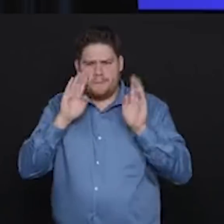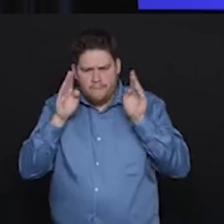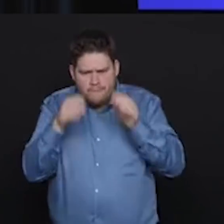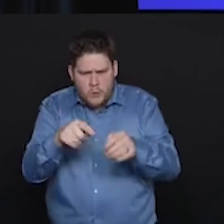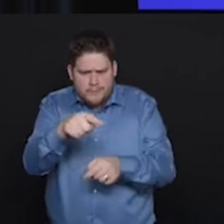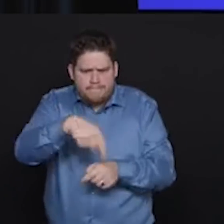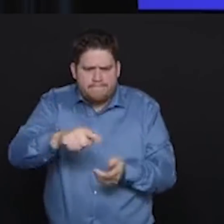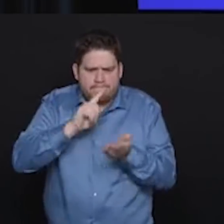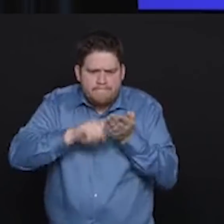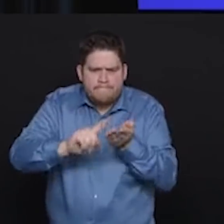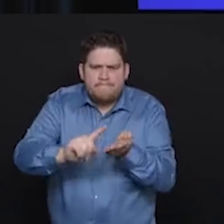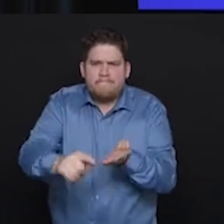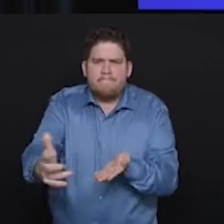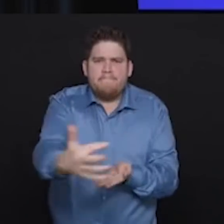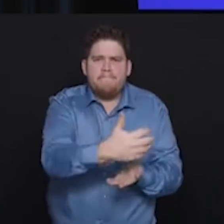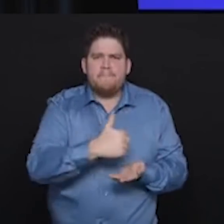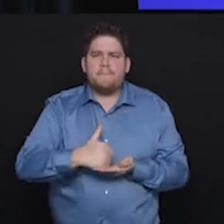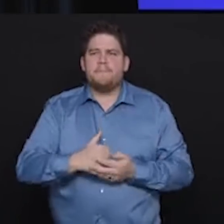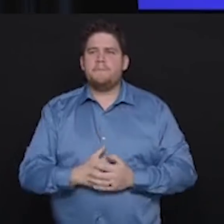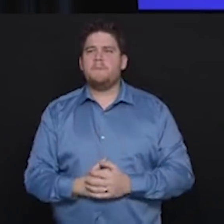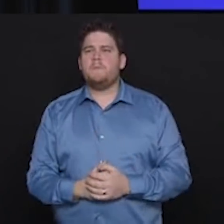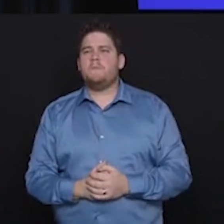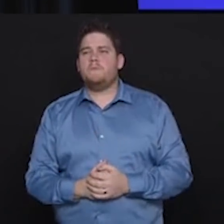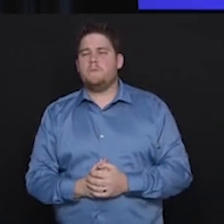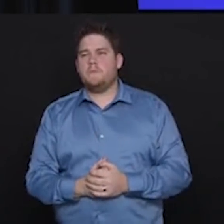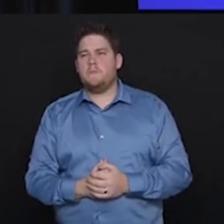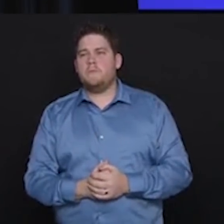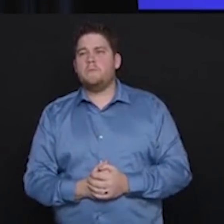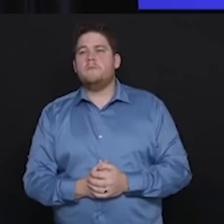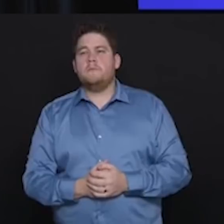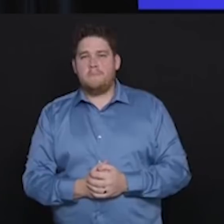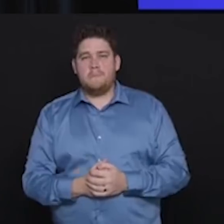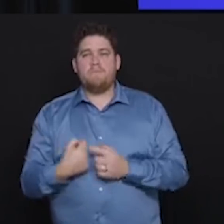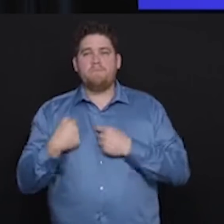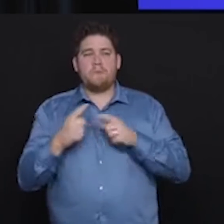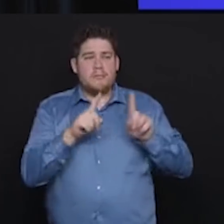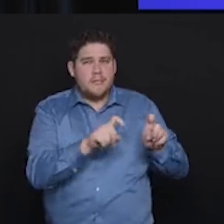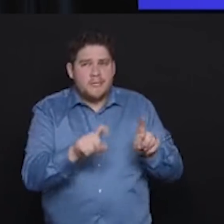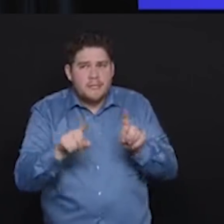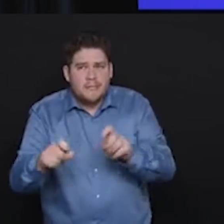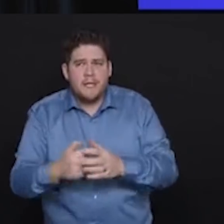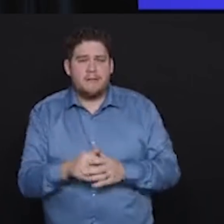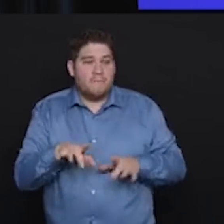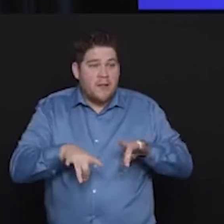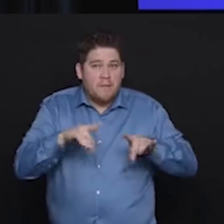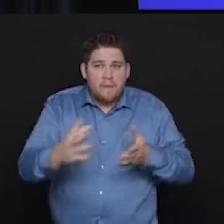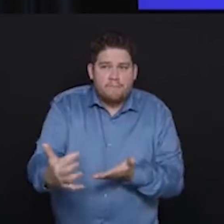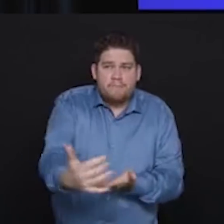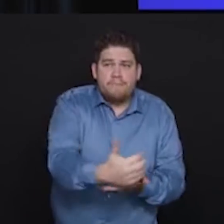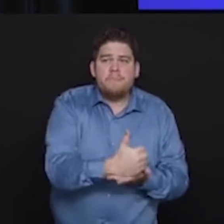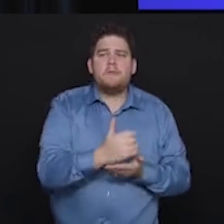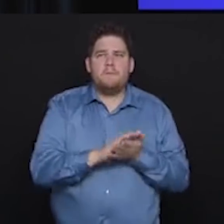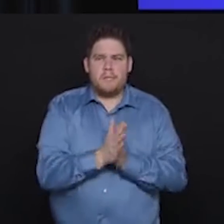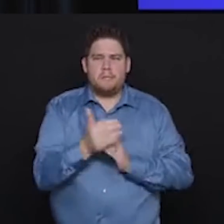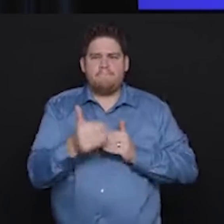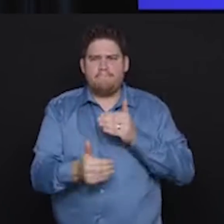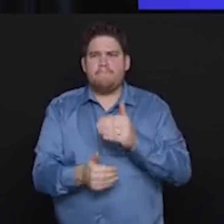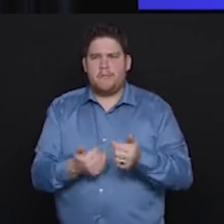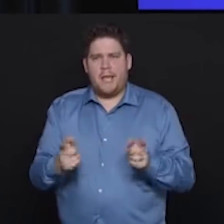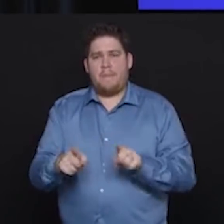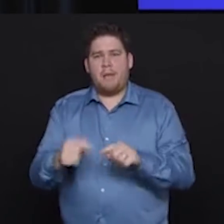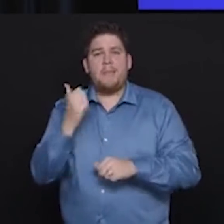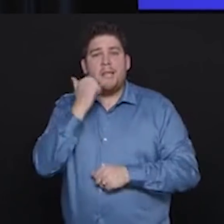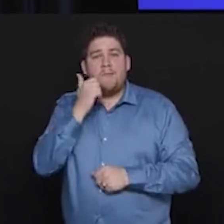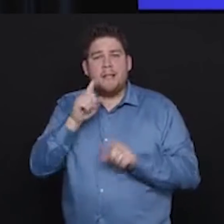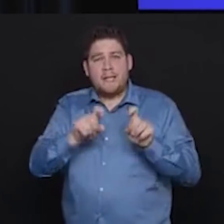on the clusters and outbreaks that we're finding in our community, that is happening around the province right now. And that's going